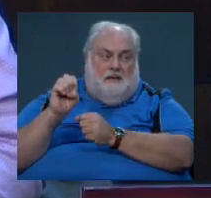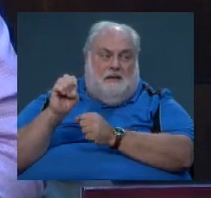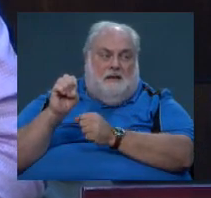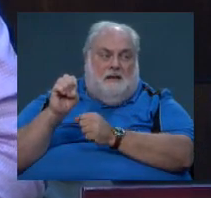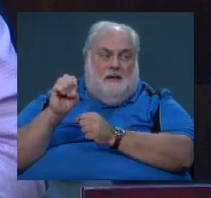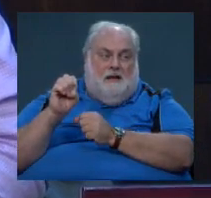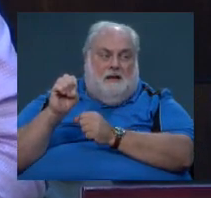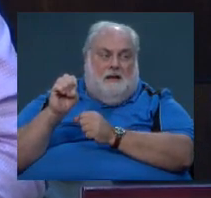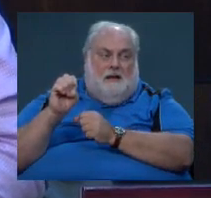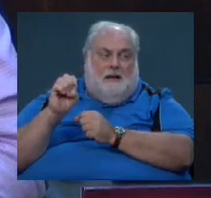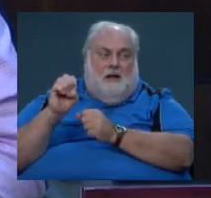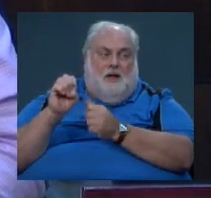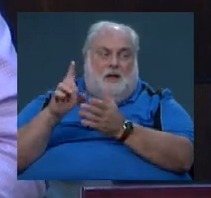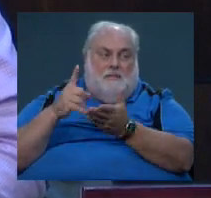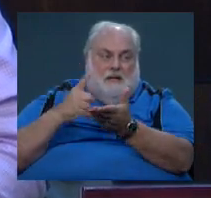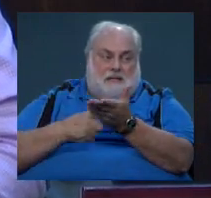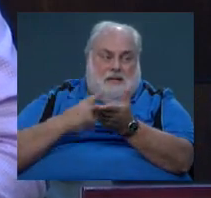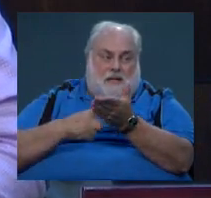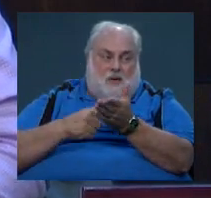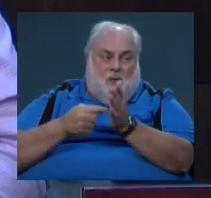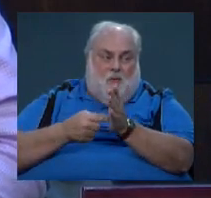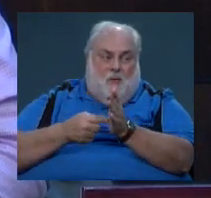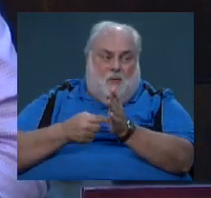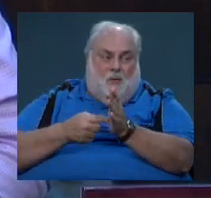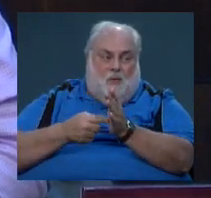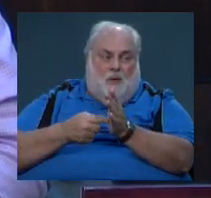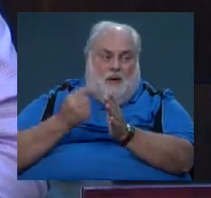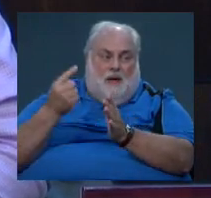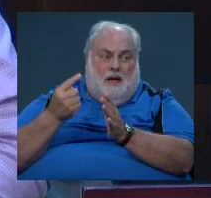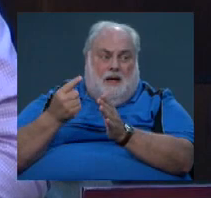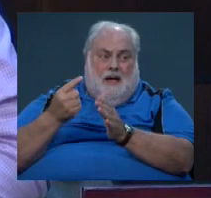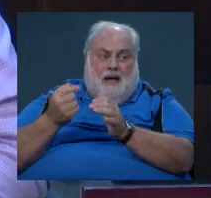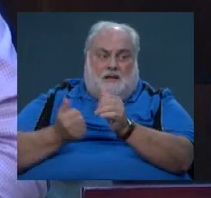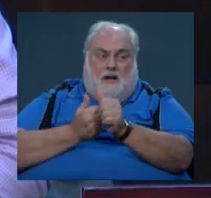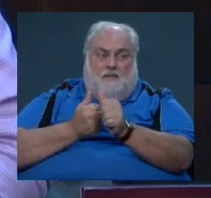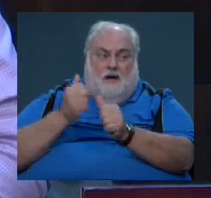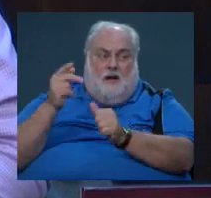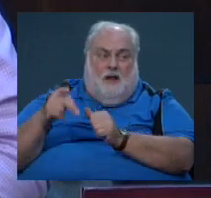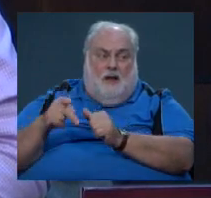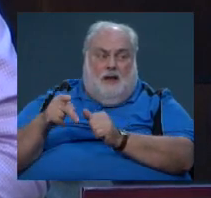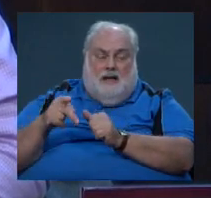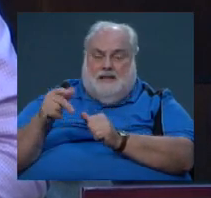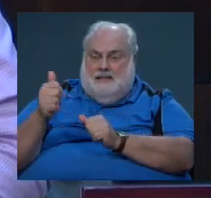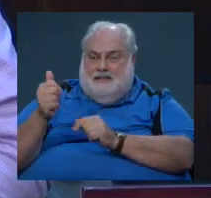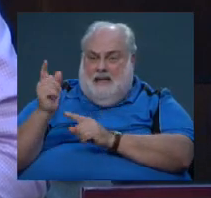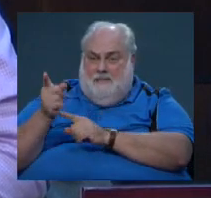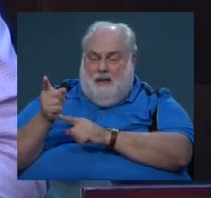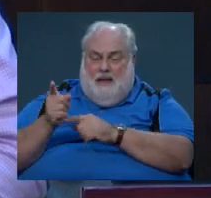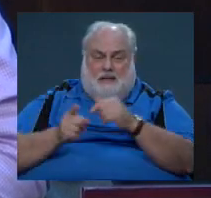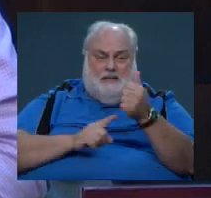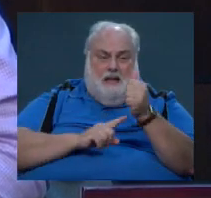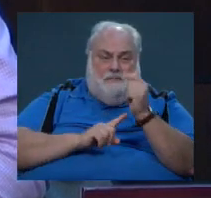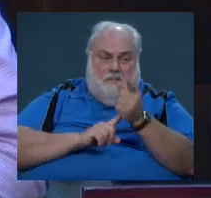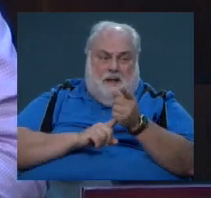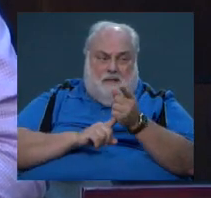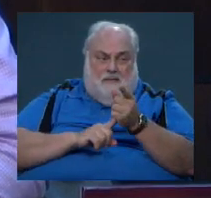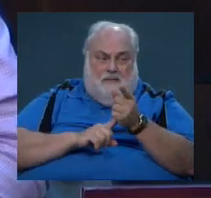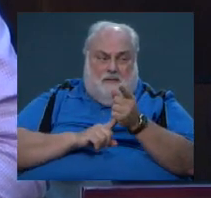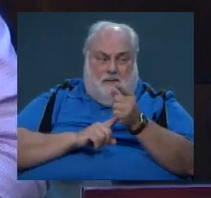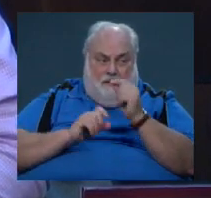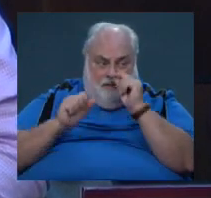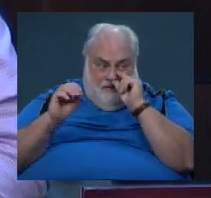Pardon me. Because it's already been heard, and this is just a follow-up, it's 10 minutes per side.